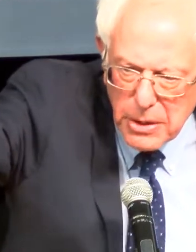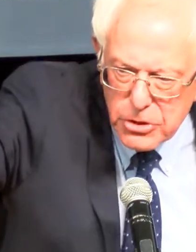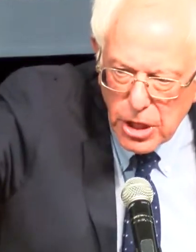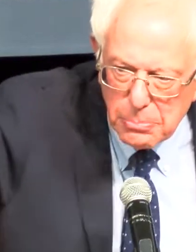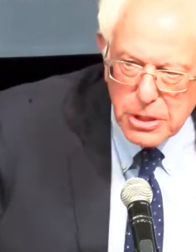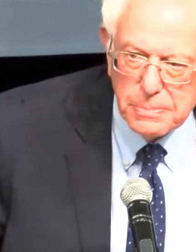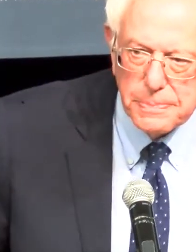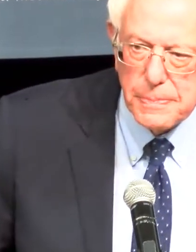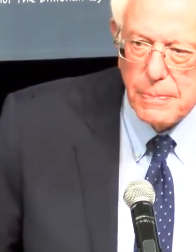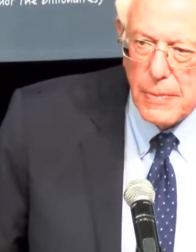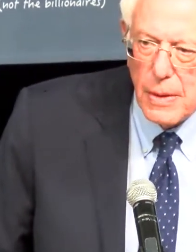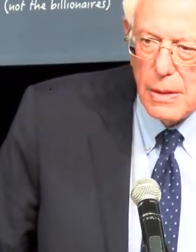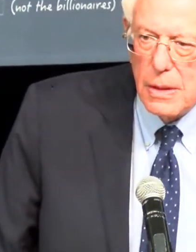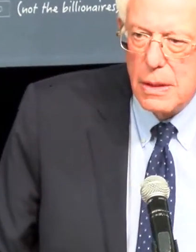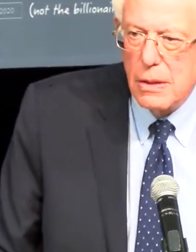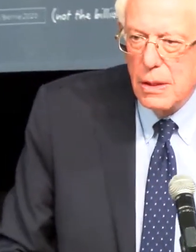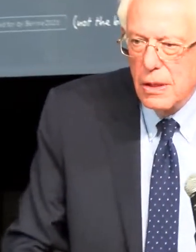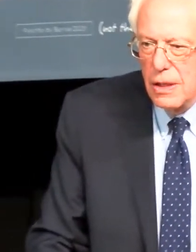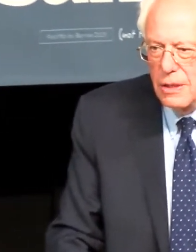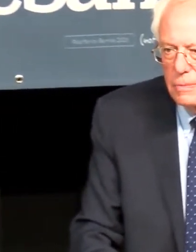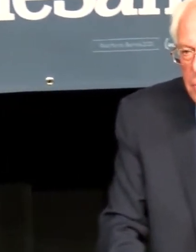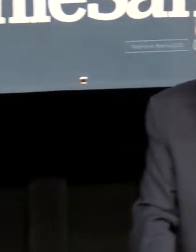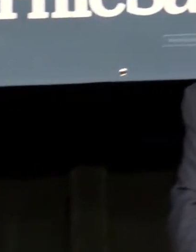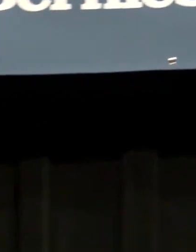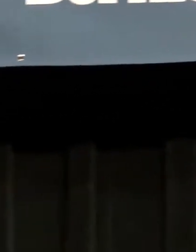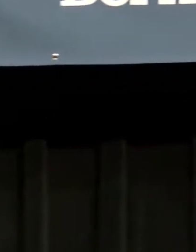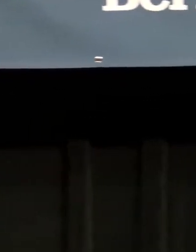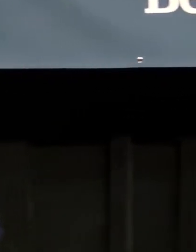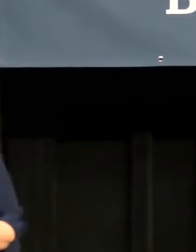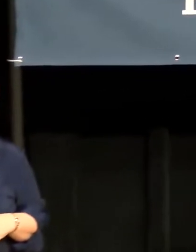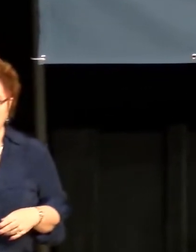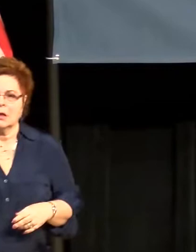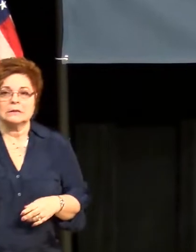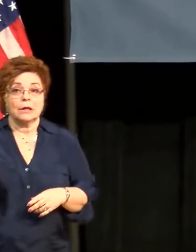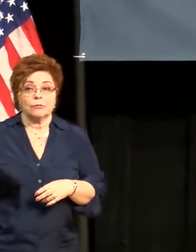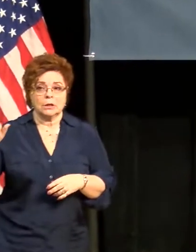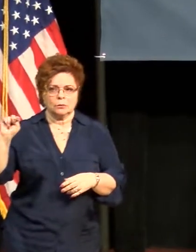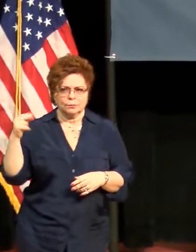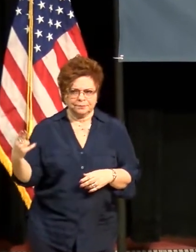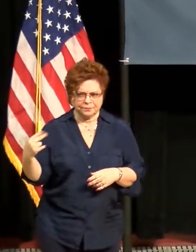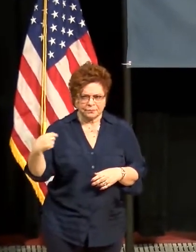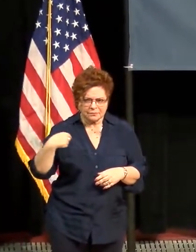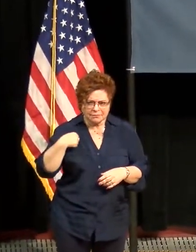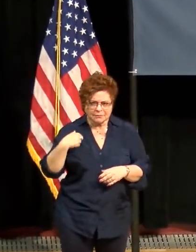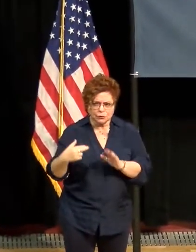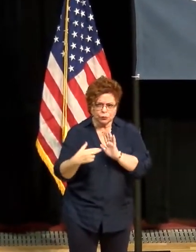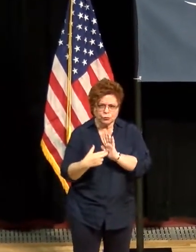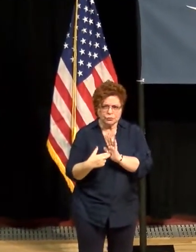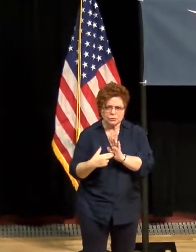stand up and give us your name, please.